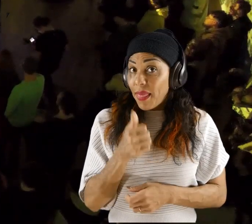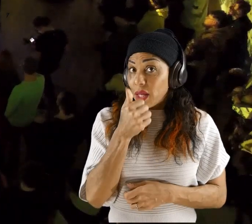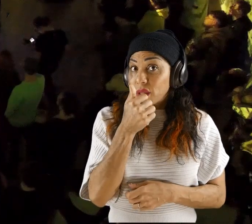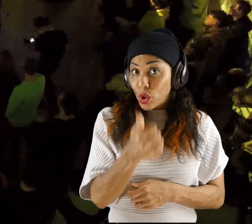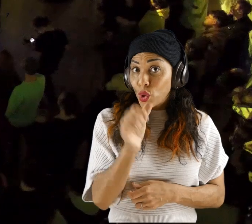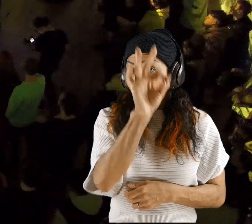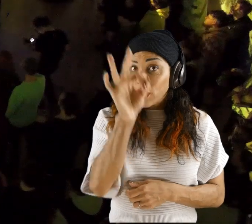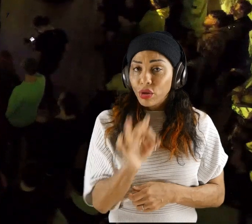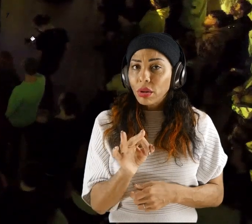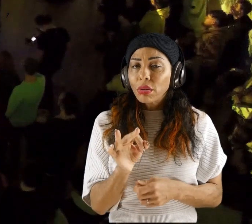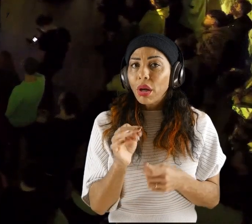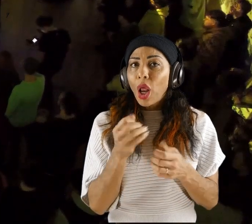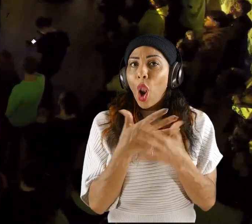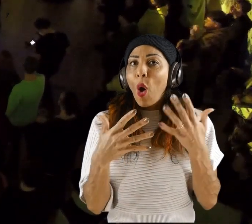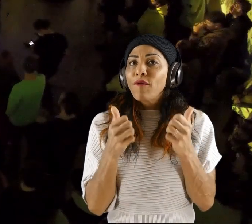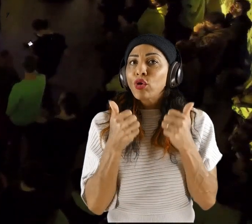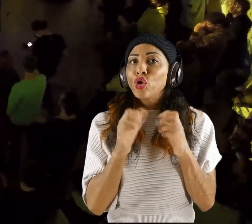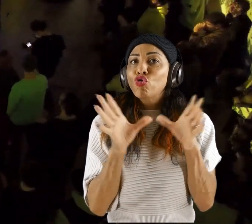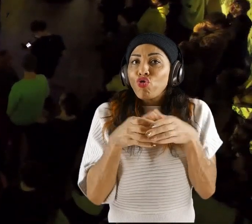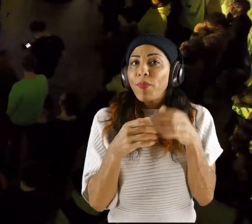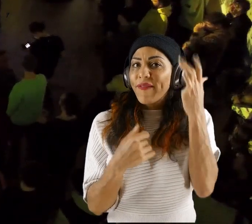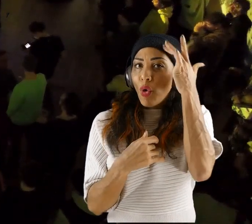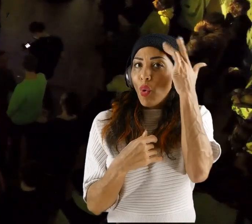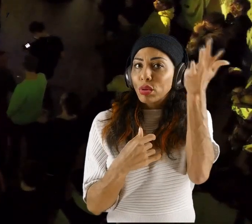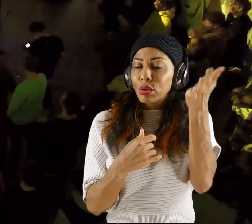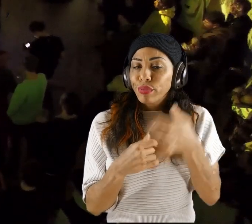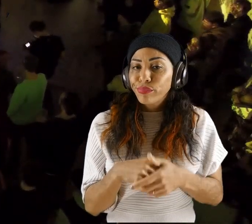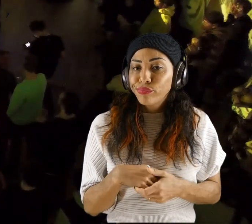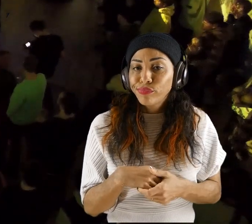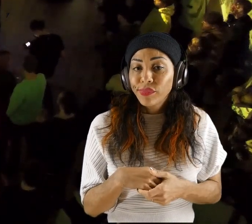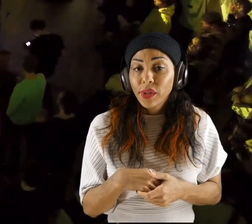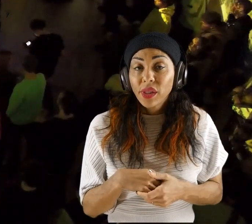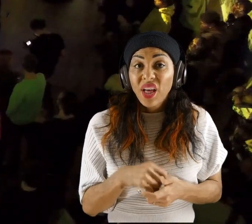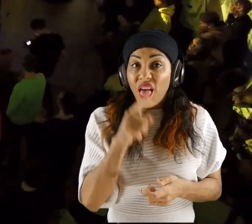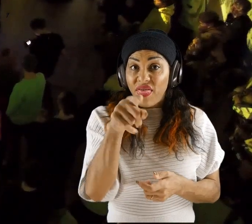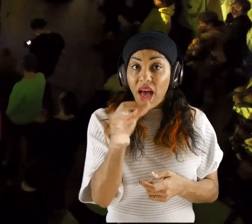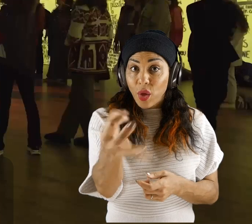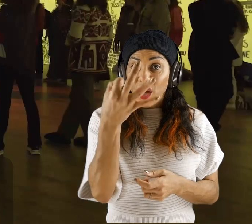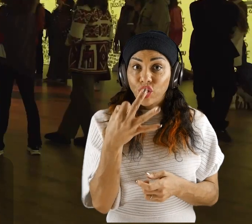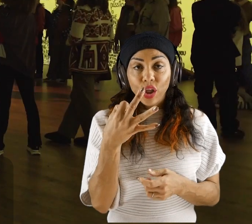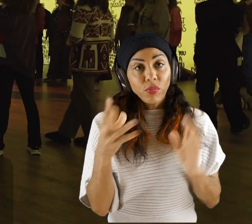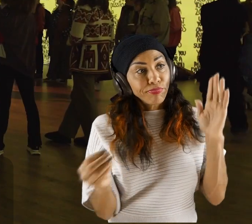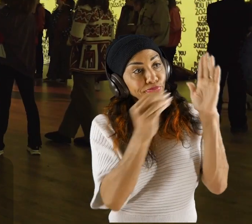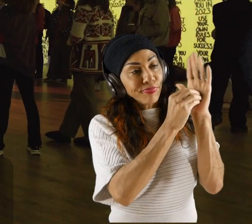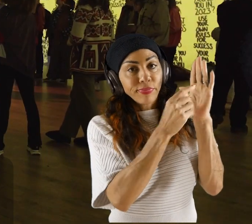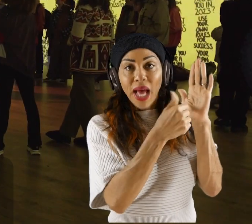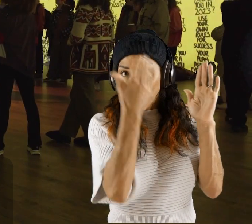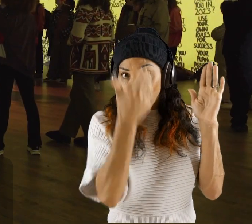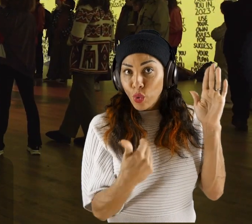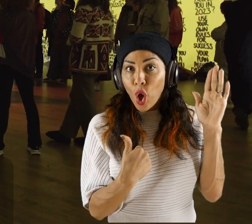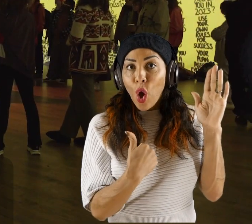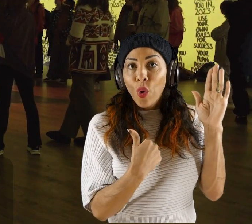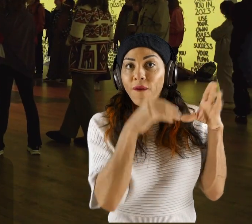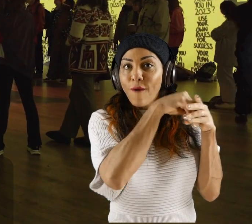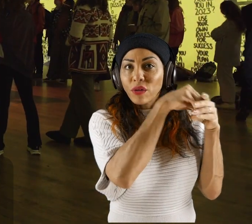thoughts. And the reason why it's in the I don't know folder is because there's